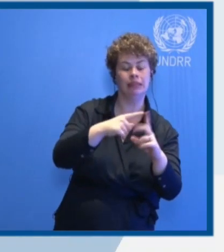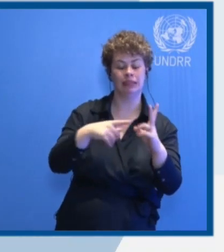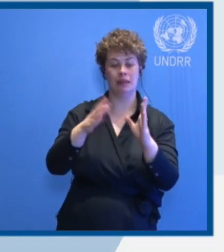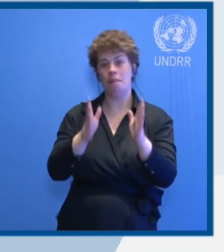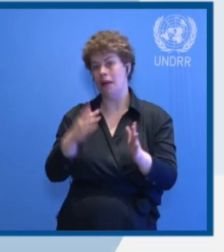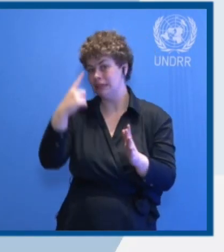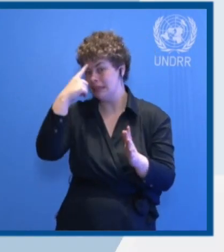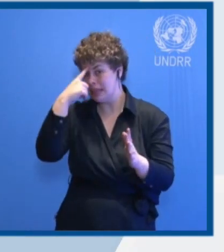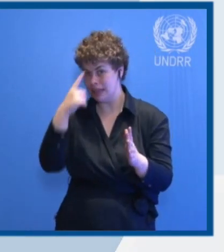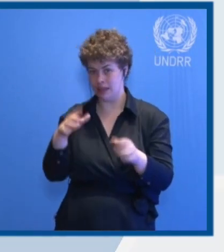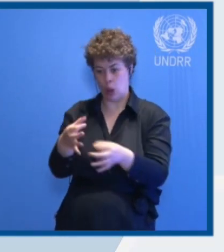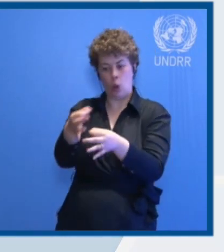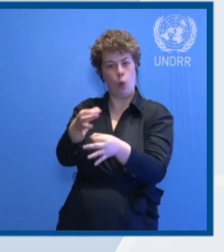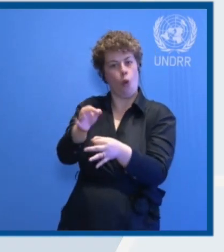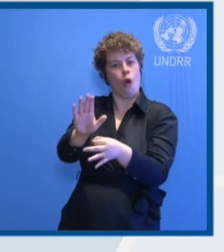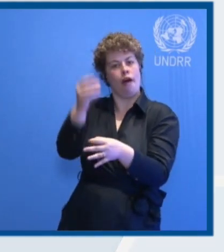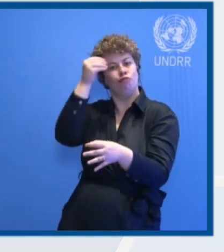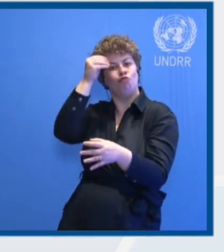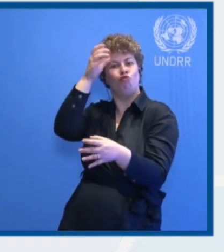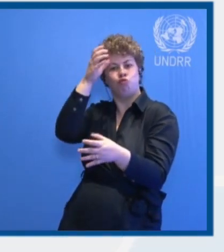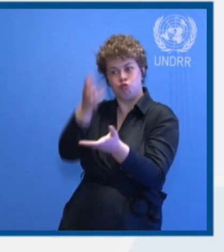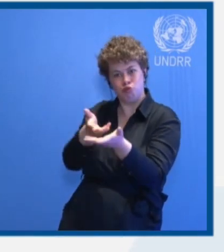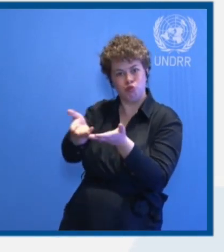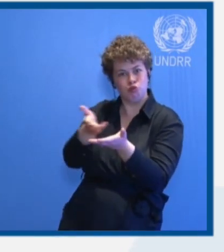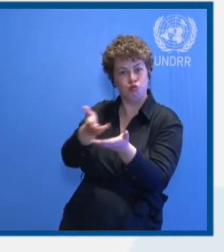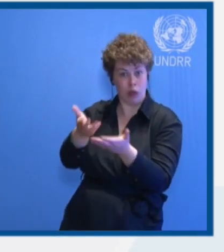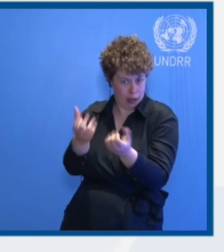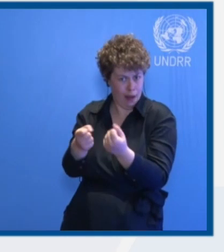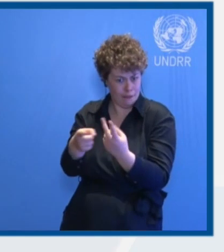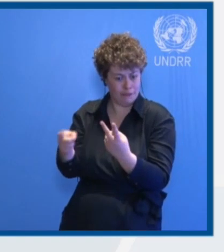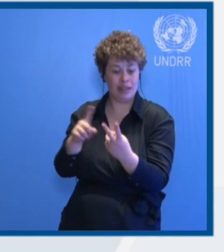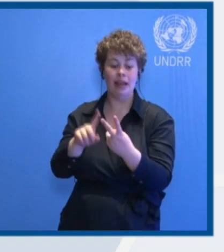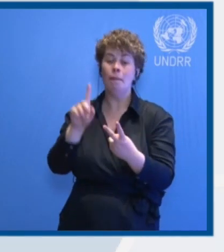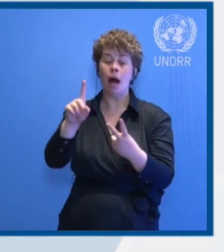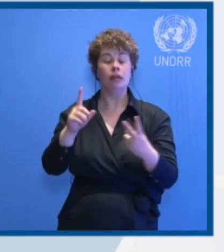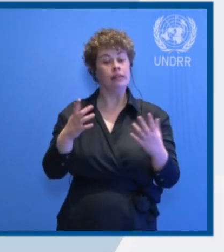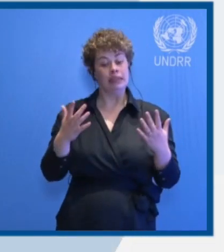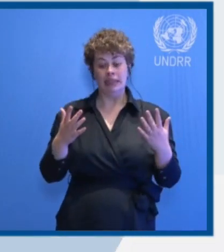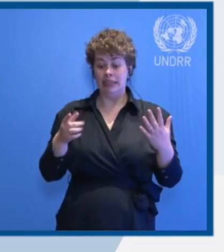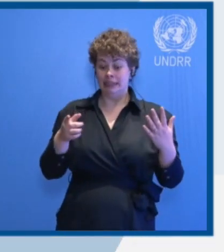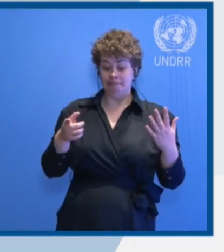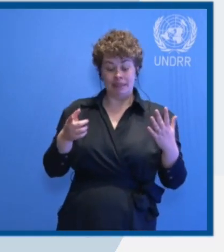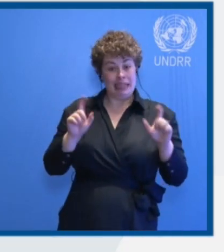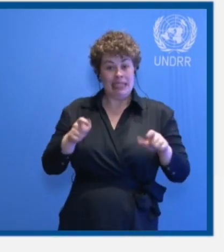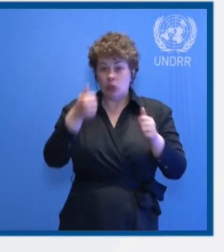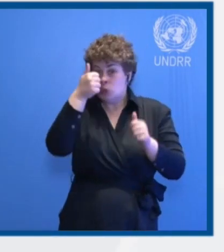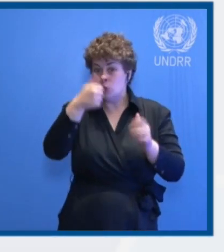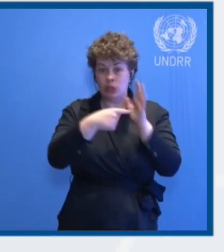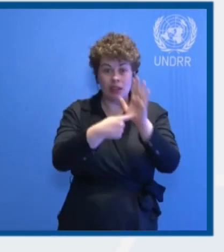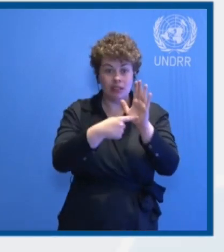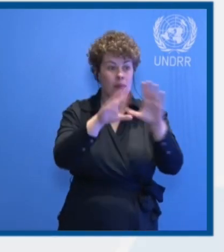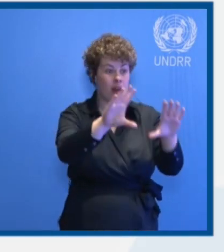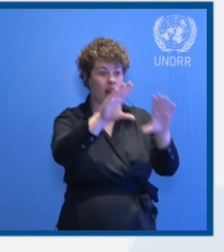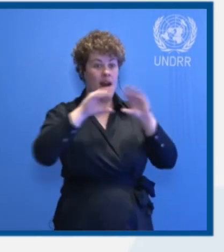know that this is extremely limited, and then we do need innovative approaches to